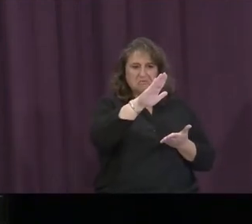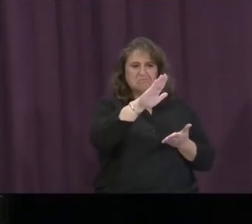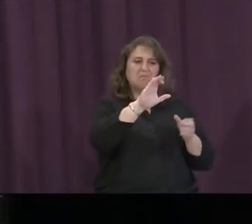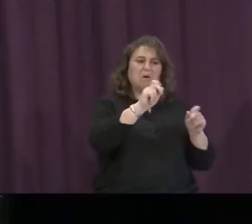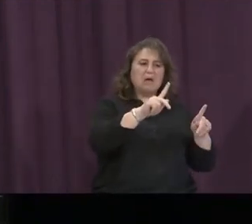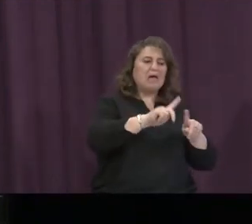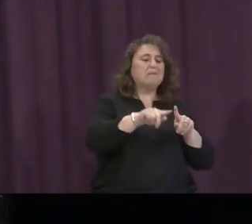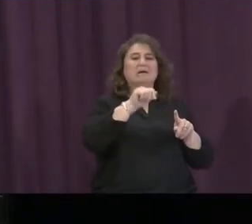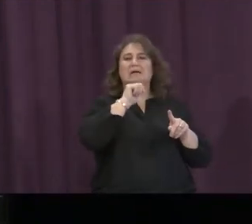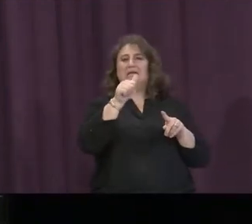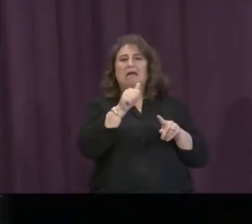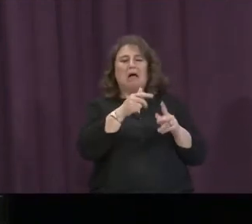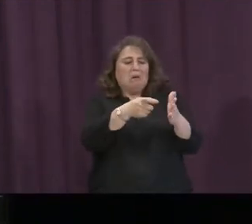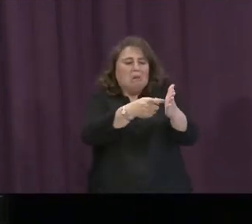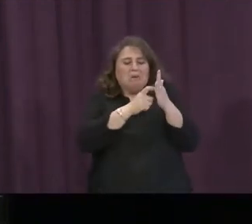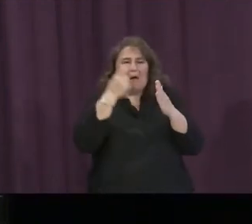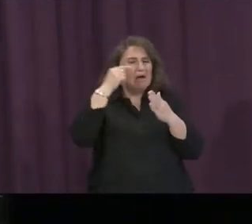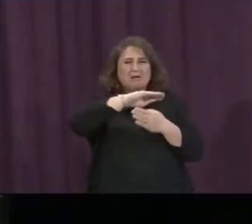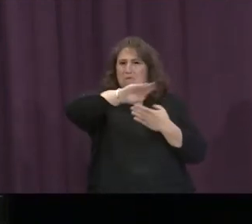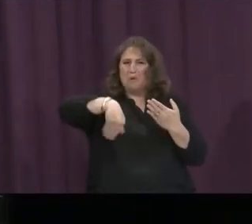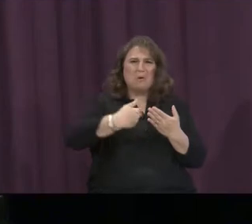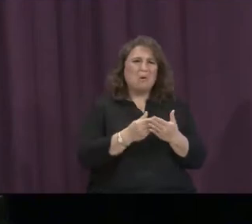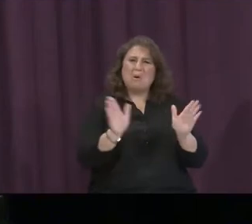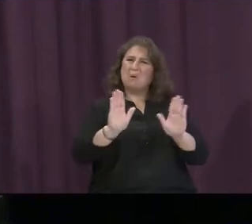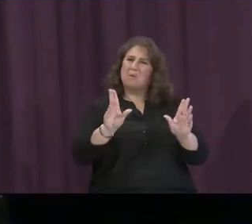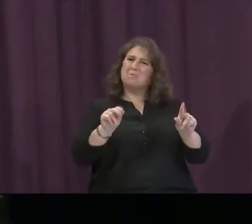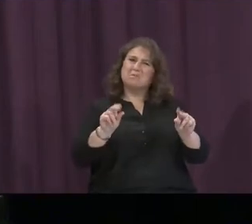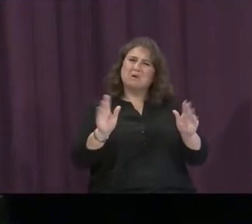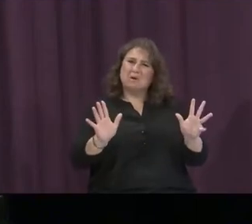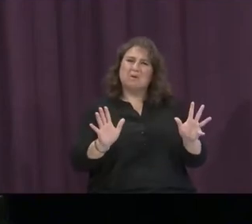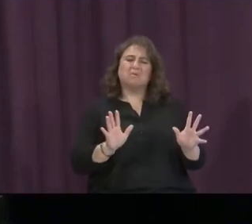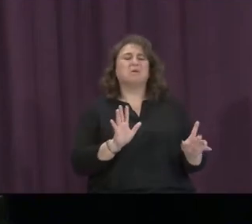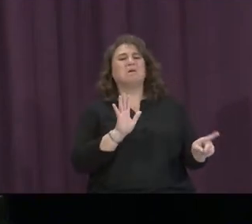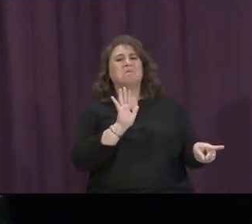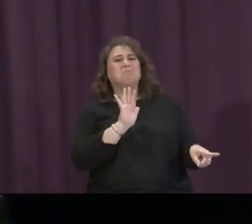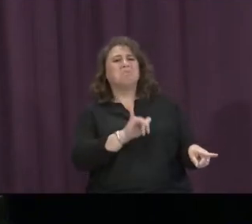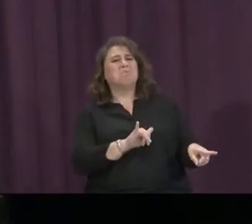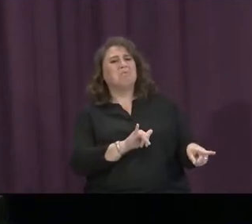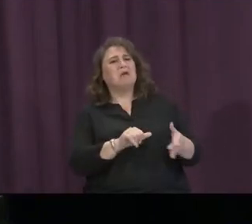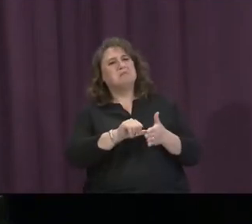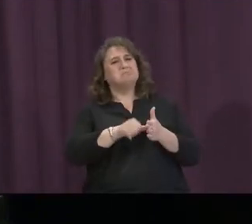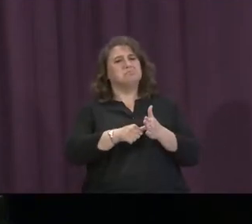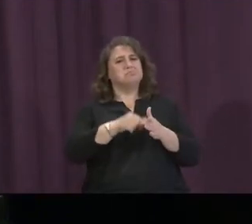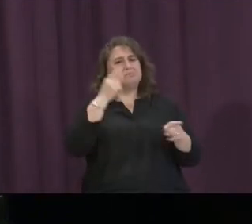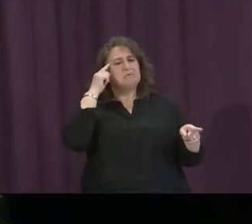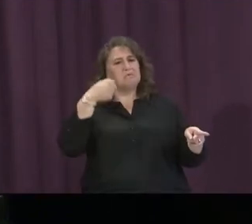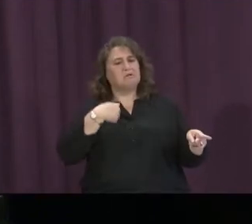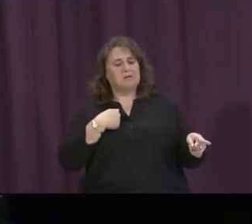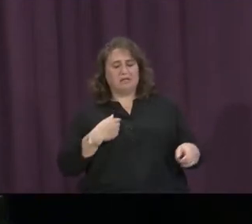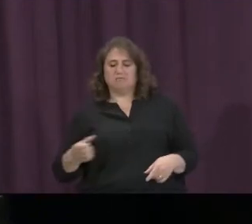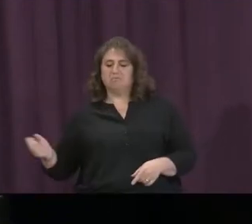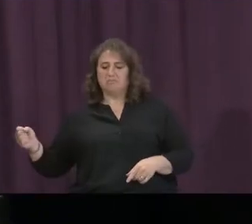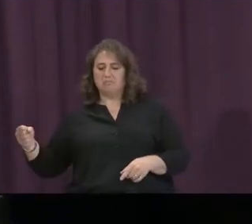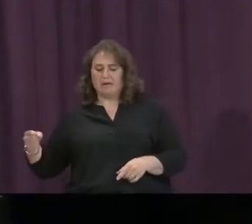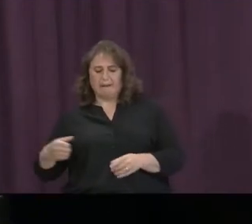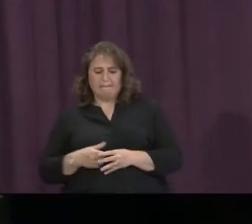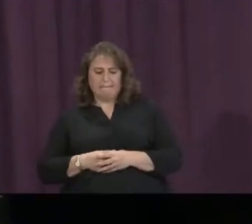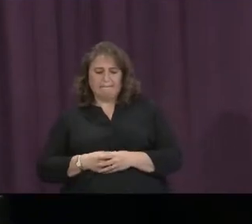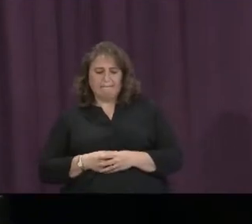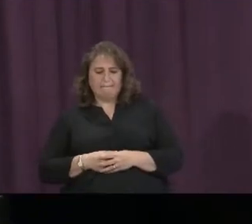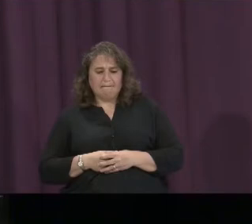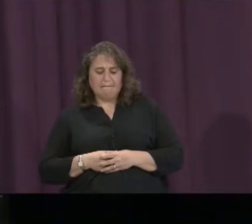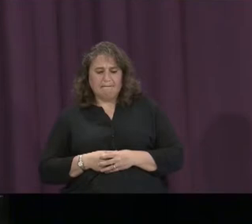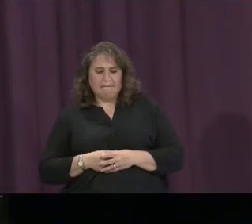size fits all. And so that's the part that stands out to me. Absolutely. Absolutely. And, you know, I just,